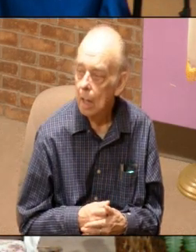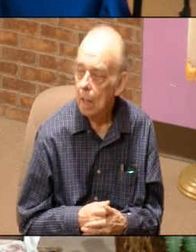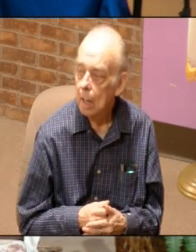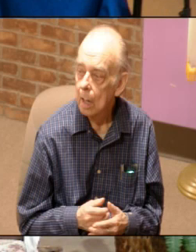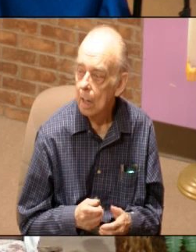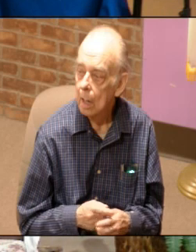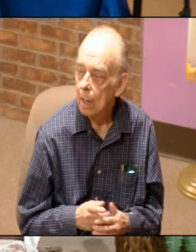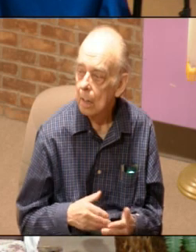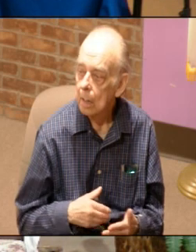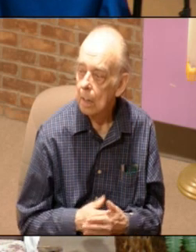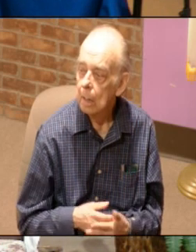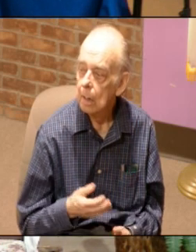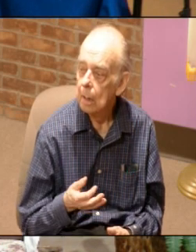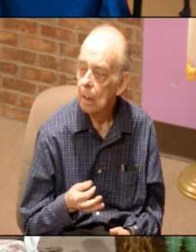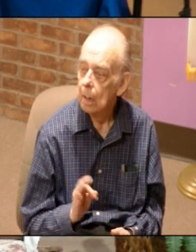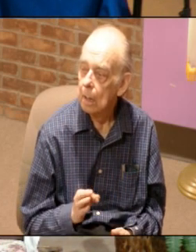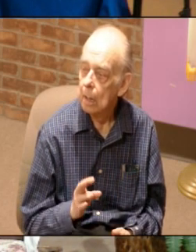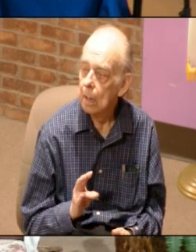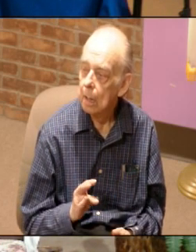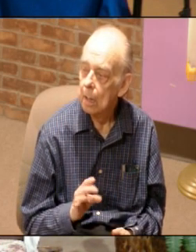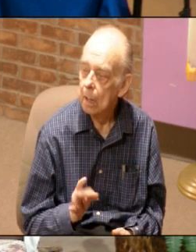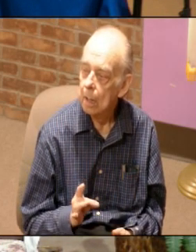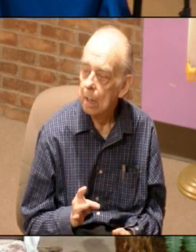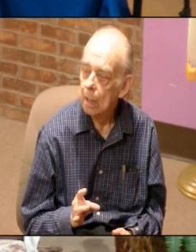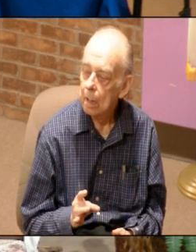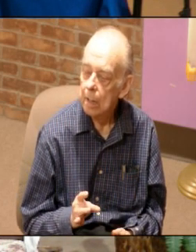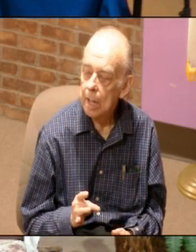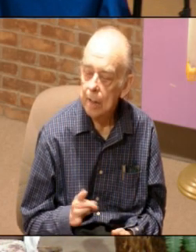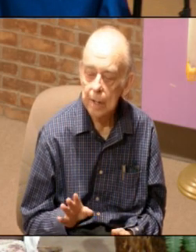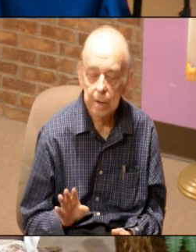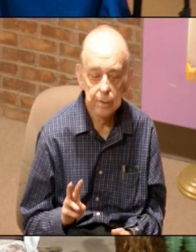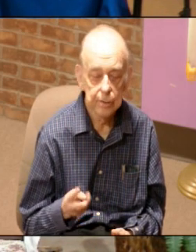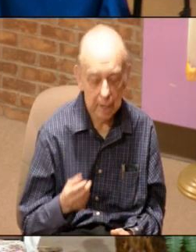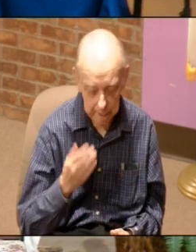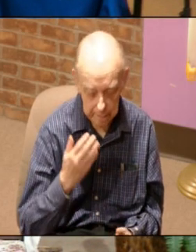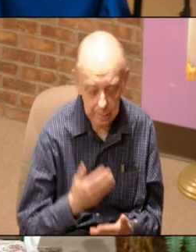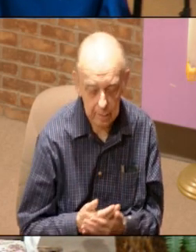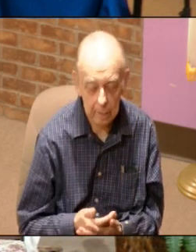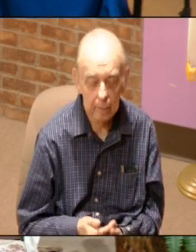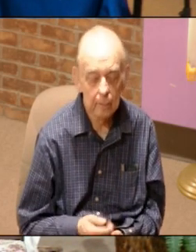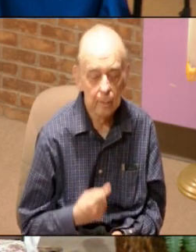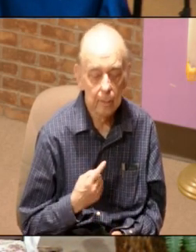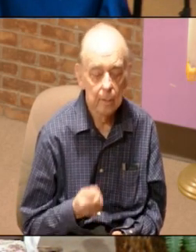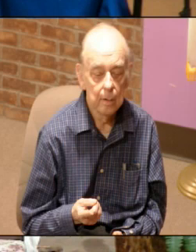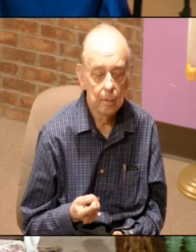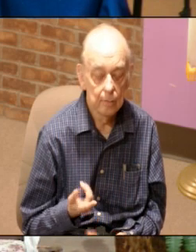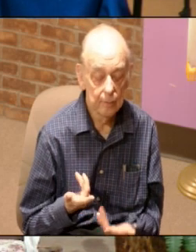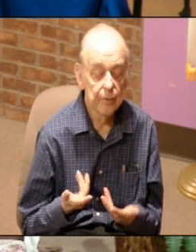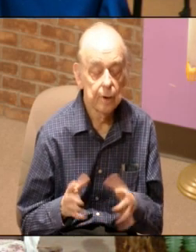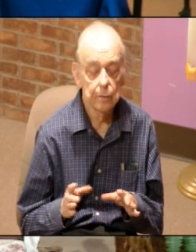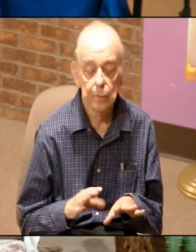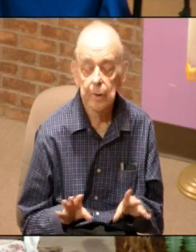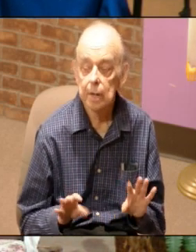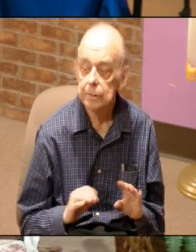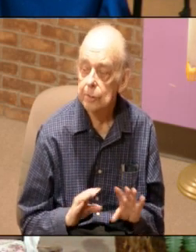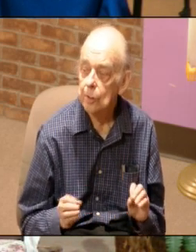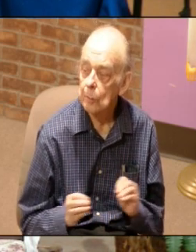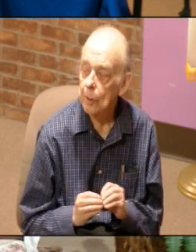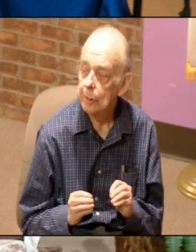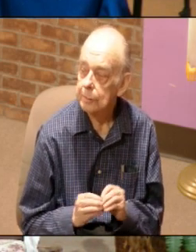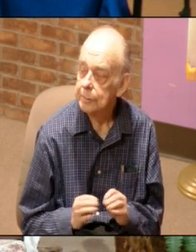pregnant in 1978 we delivered our second son and we said we're done we're done